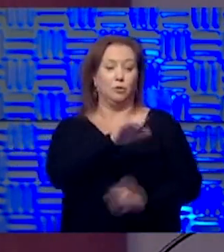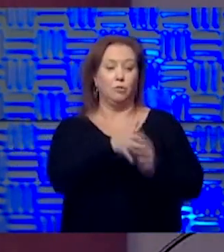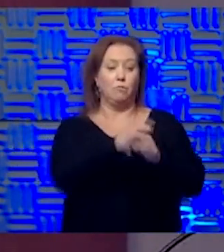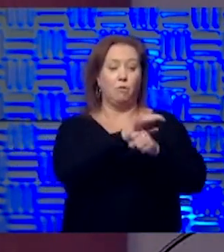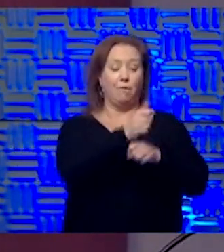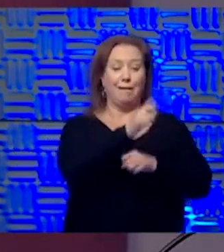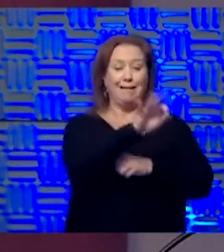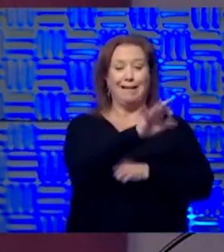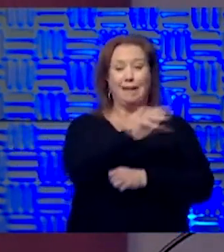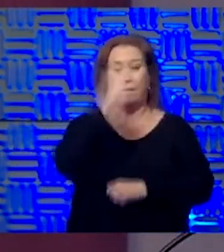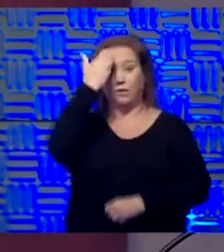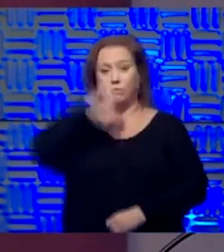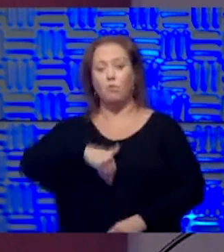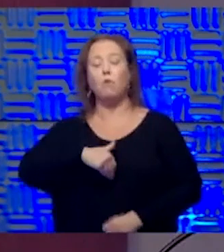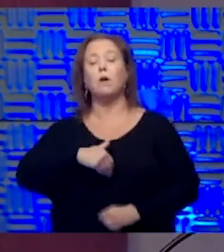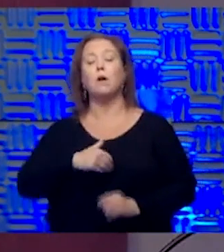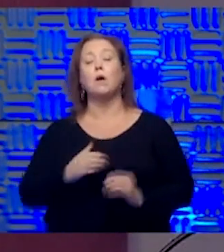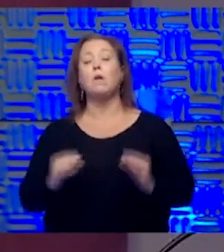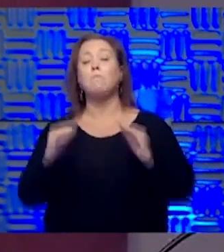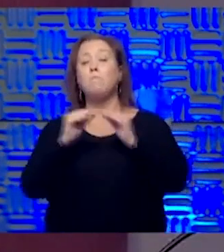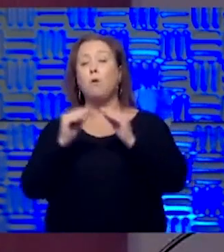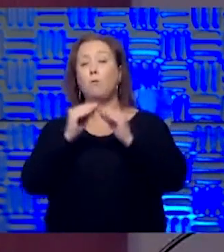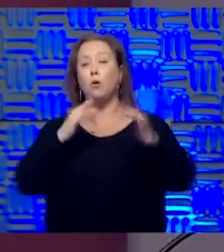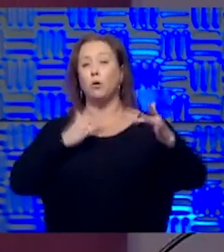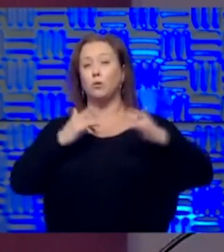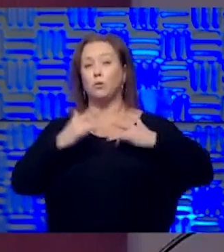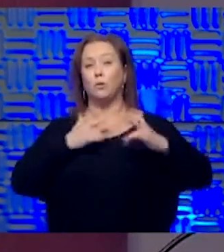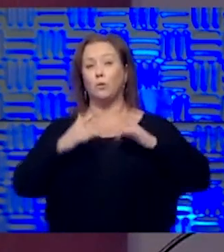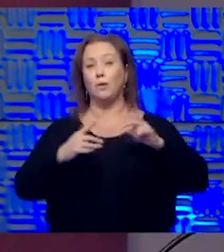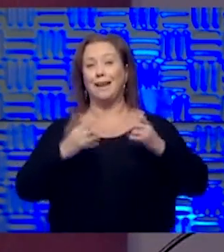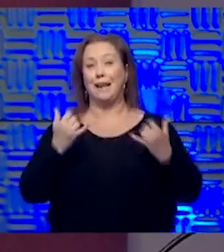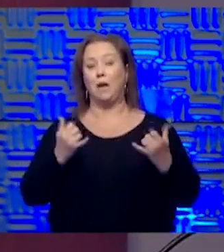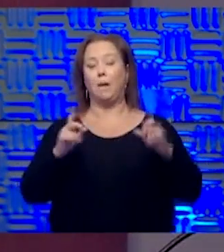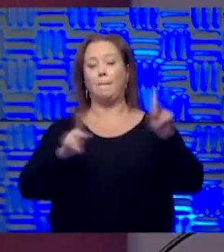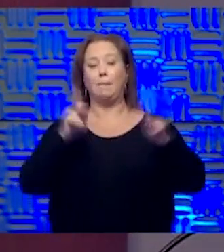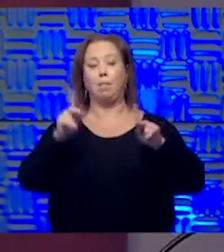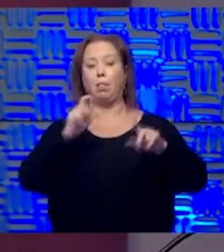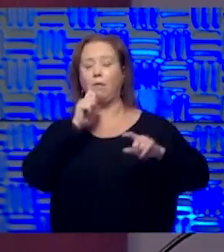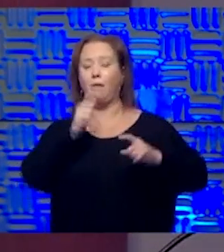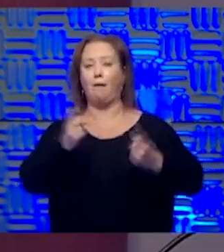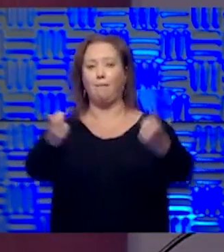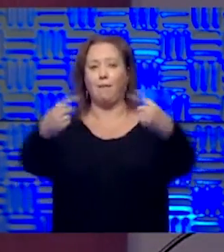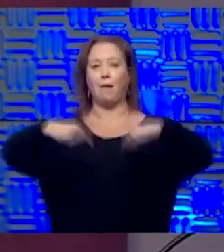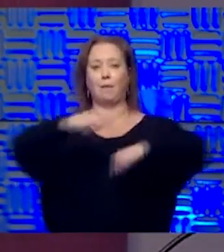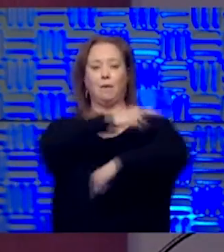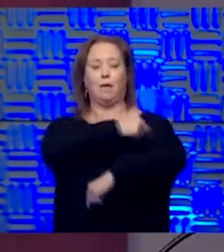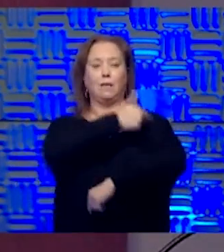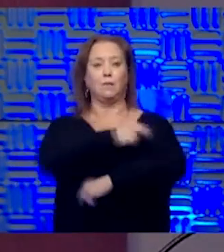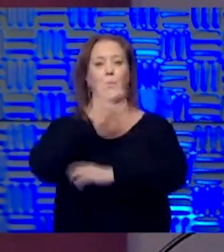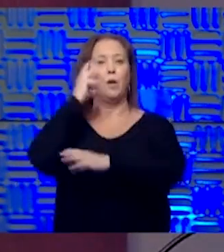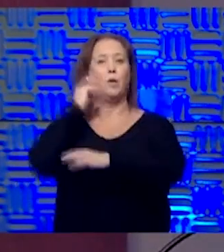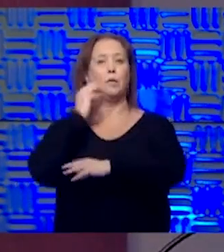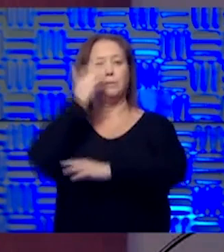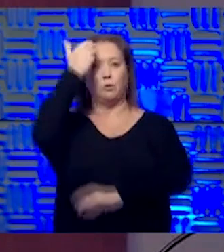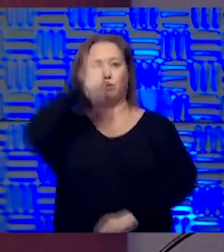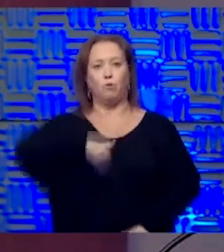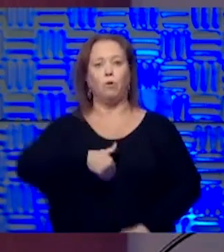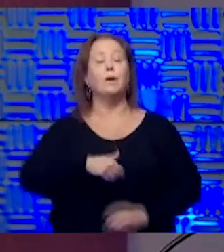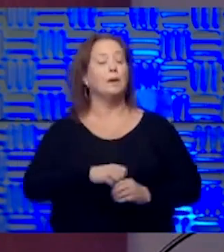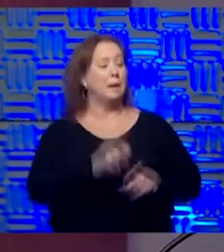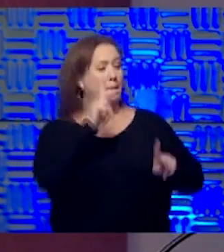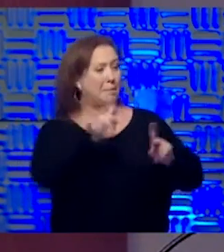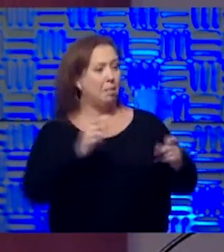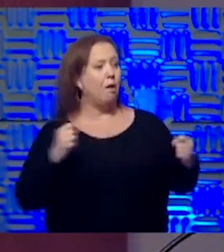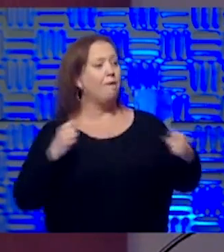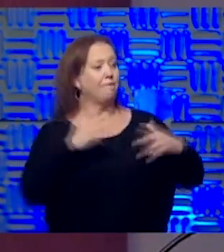more that's concerning is that people are not coming into the hospital when they're having stroke symptoms. And so they're going on. It's the fear of COVID-19. It's